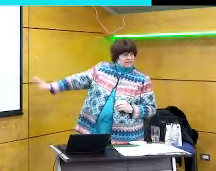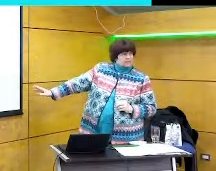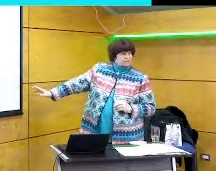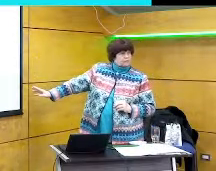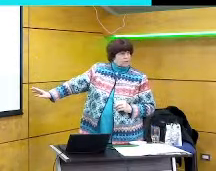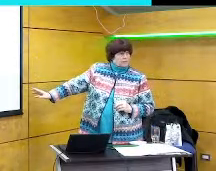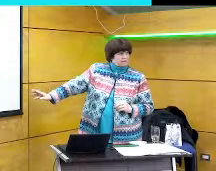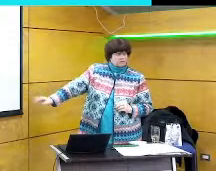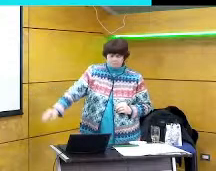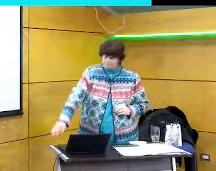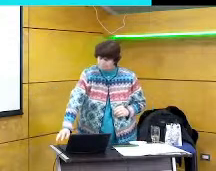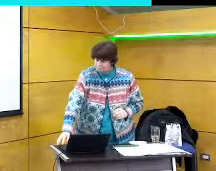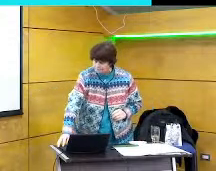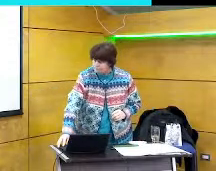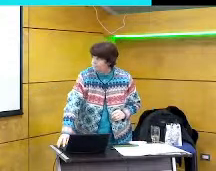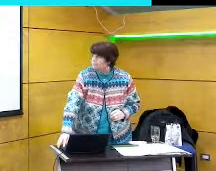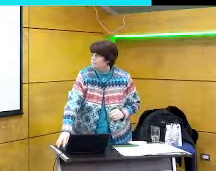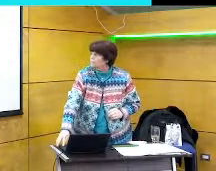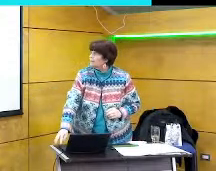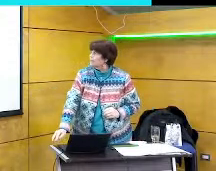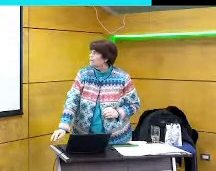has kind of this format.